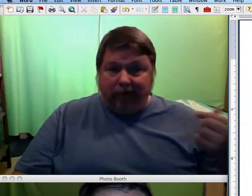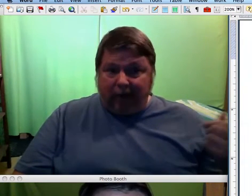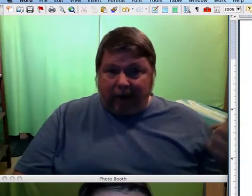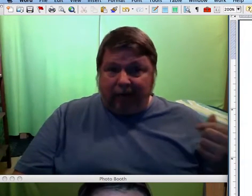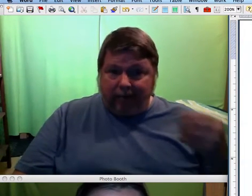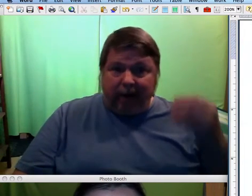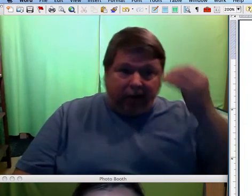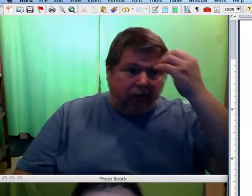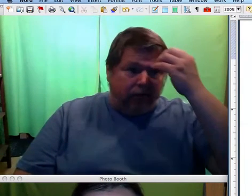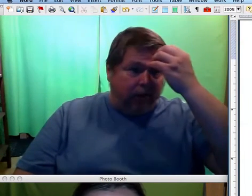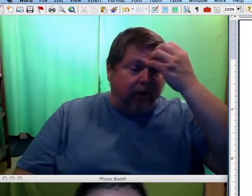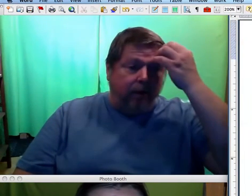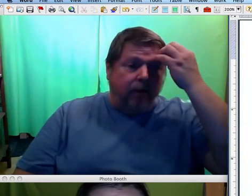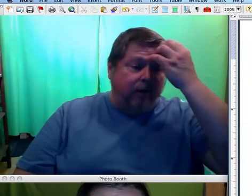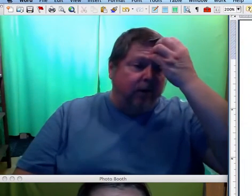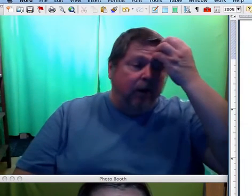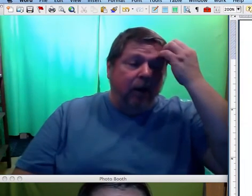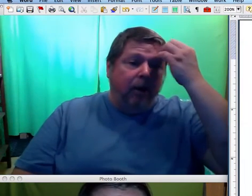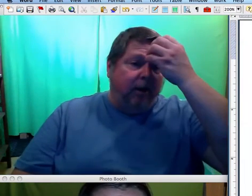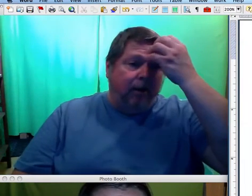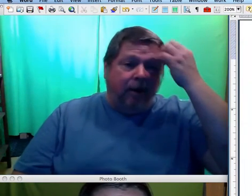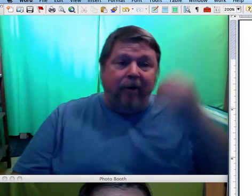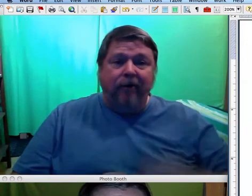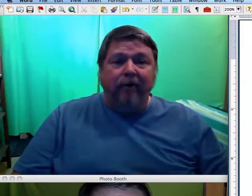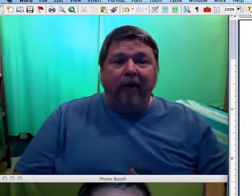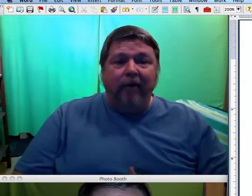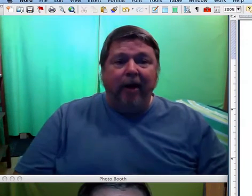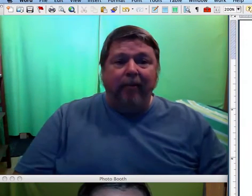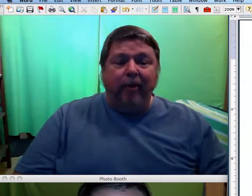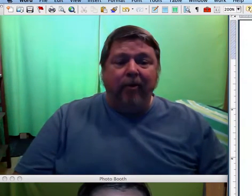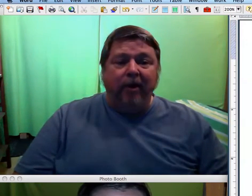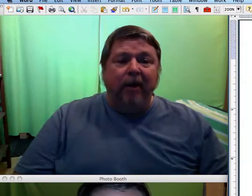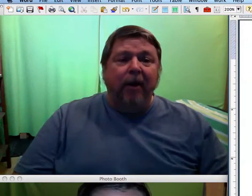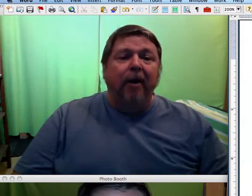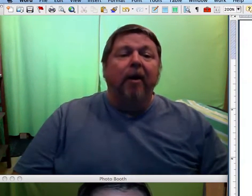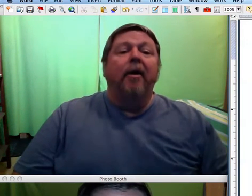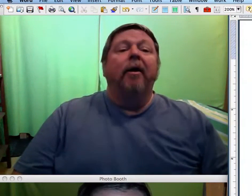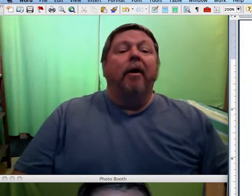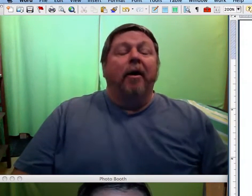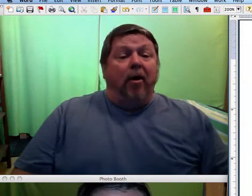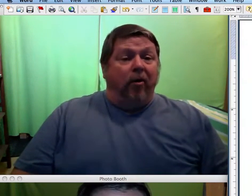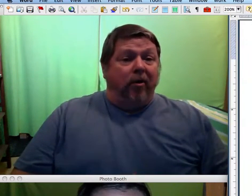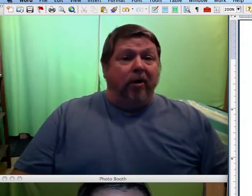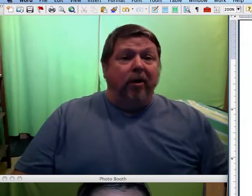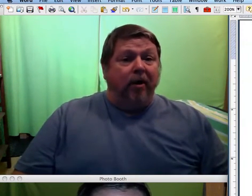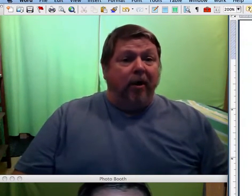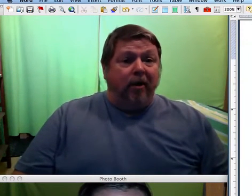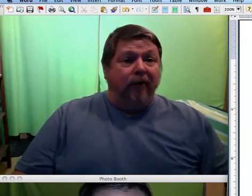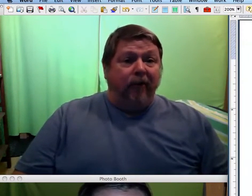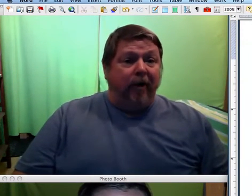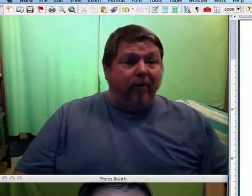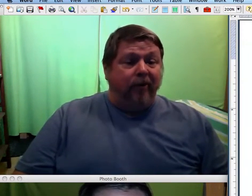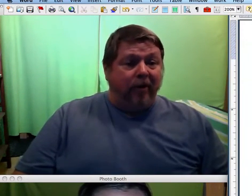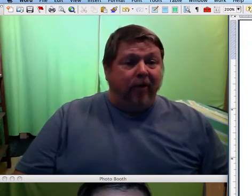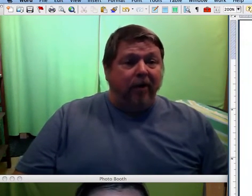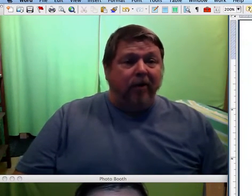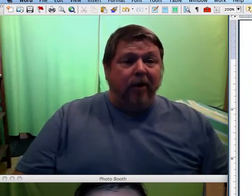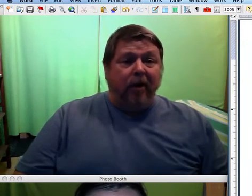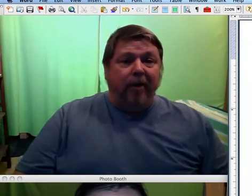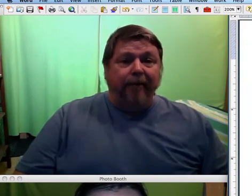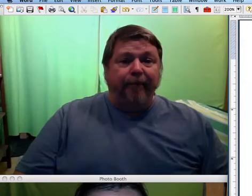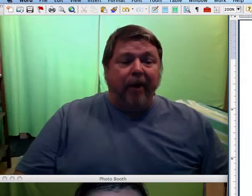you guide somebody who's closing their eyes. A lot of trust involved in that both ways. Or if you're able to